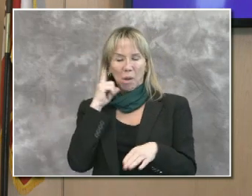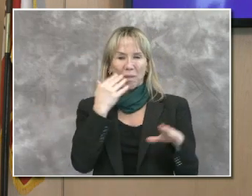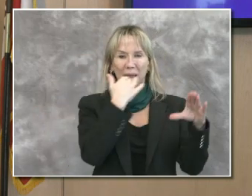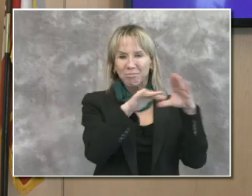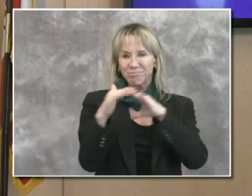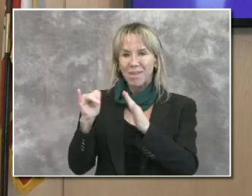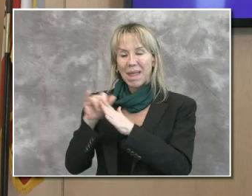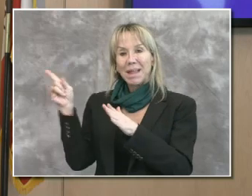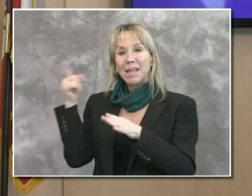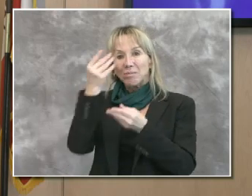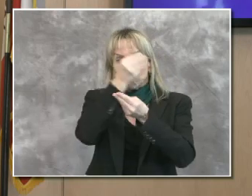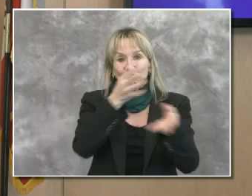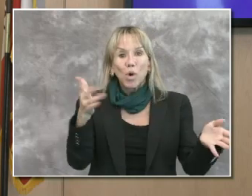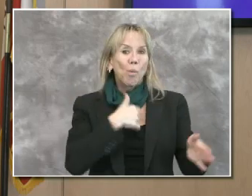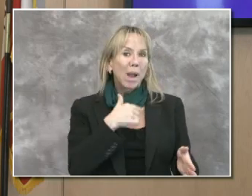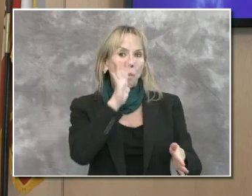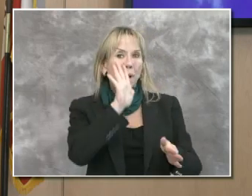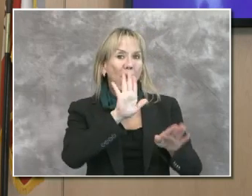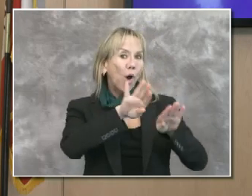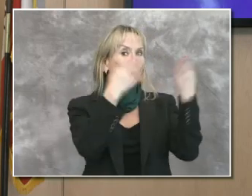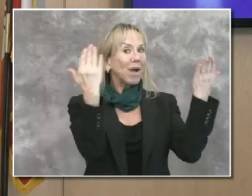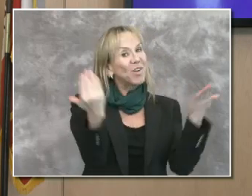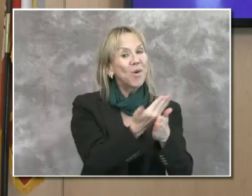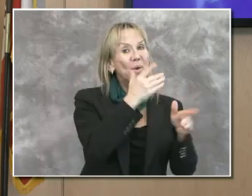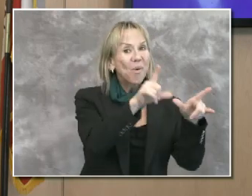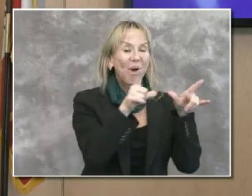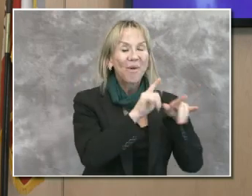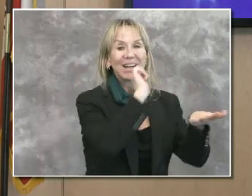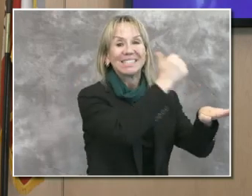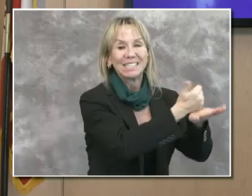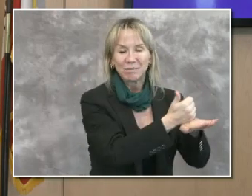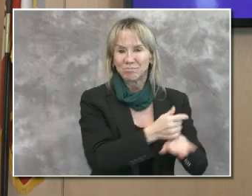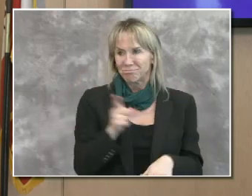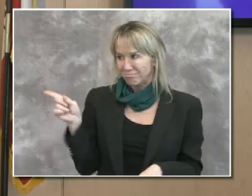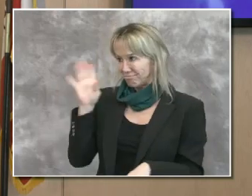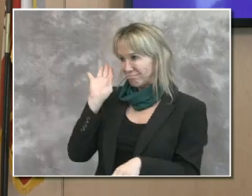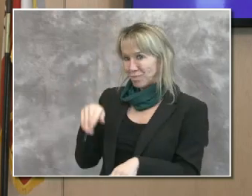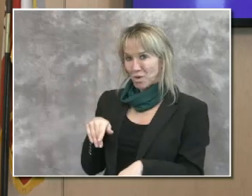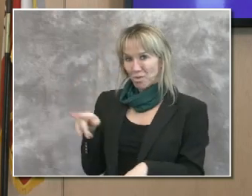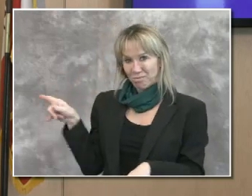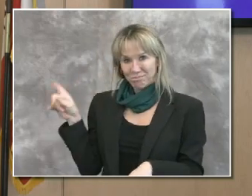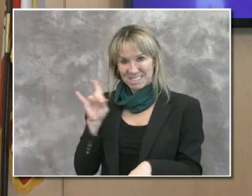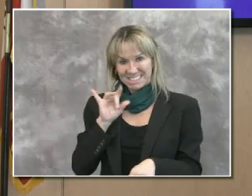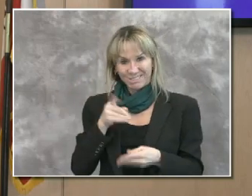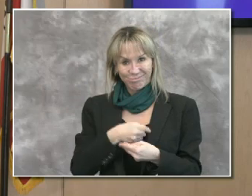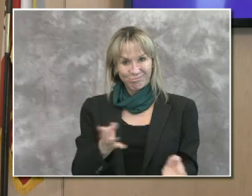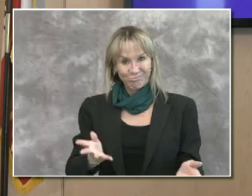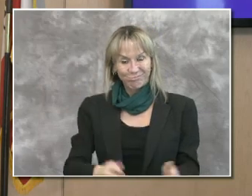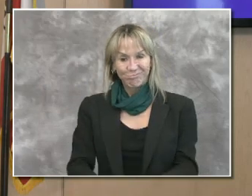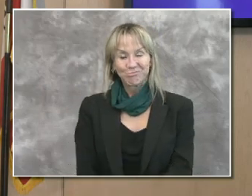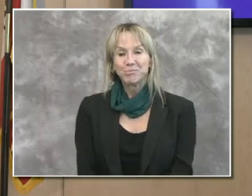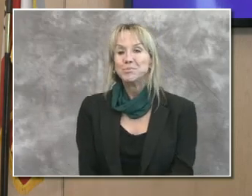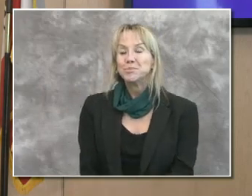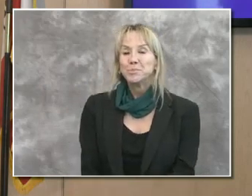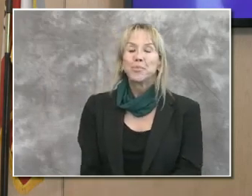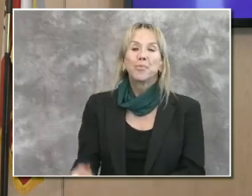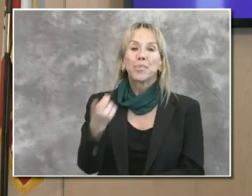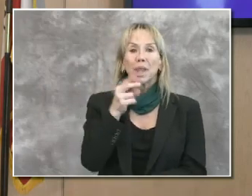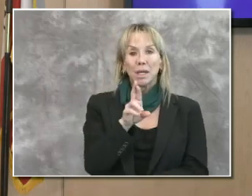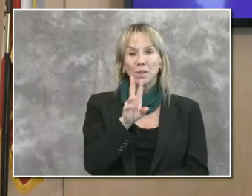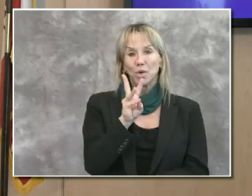aware of that? And if so, where is that new location expected to be? Okay, Dr. Wooten will follow up on